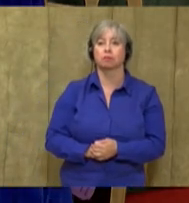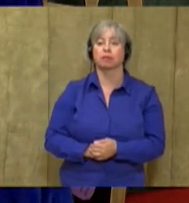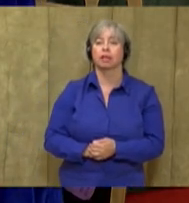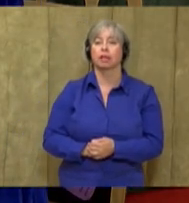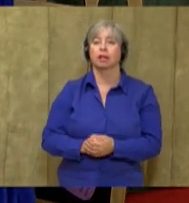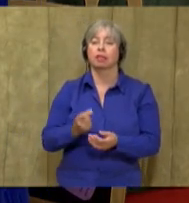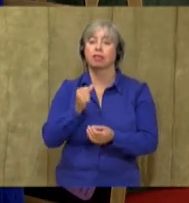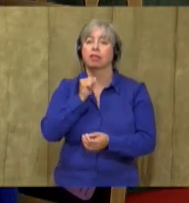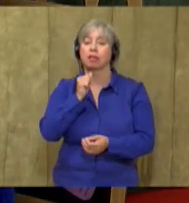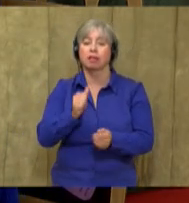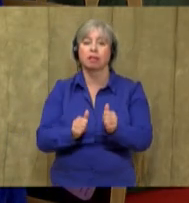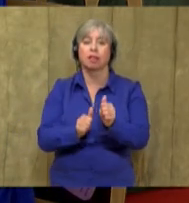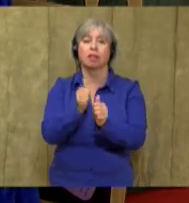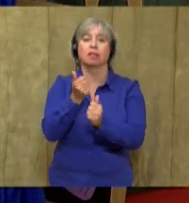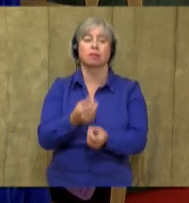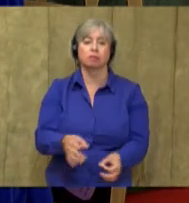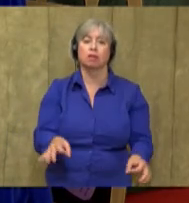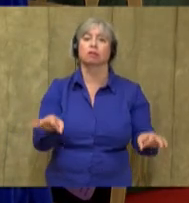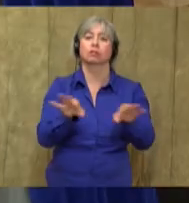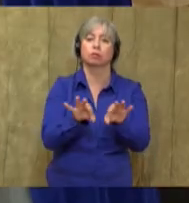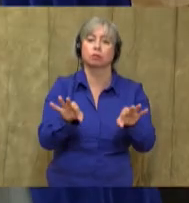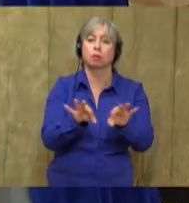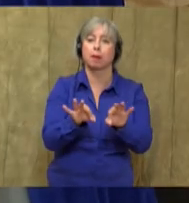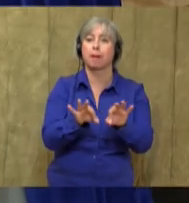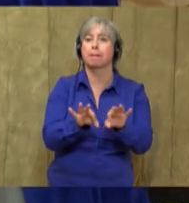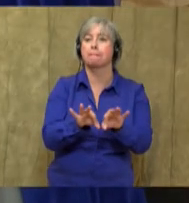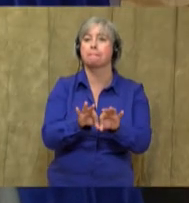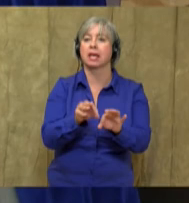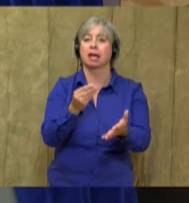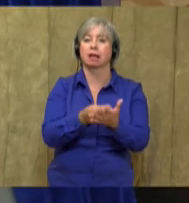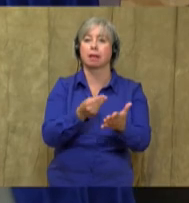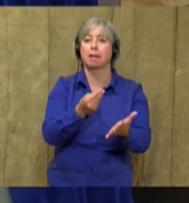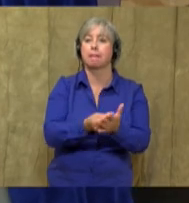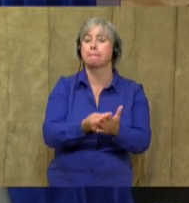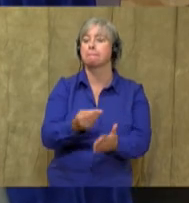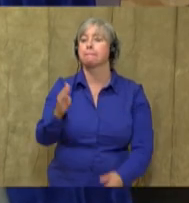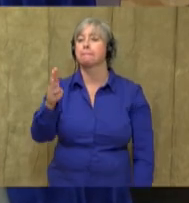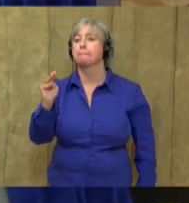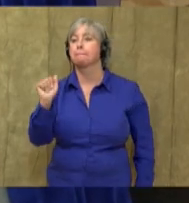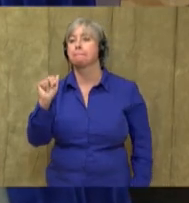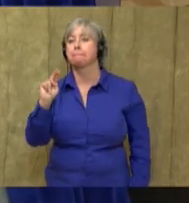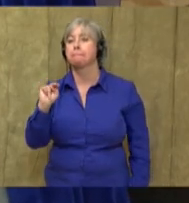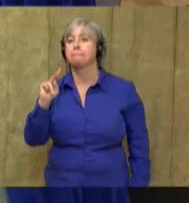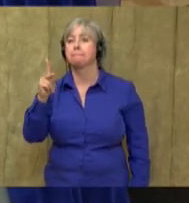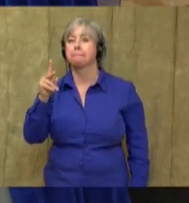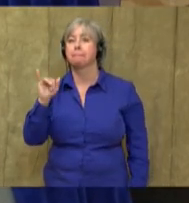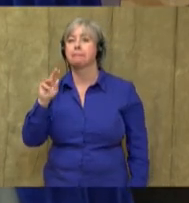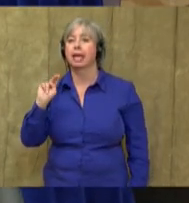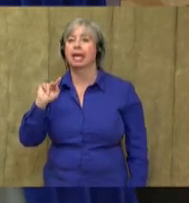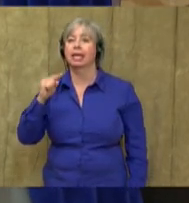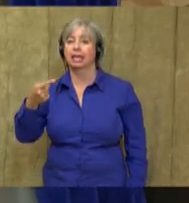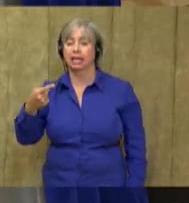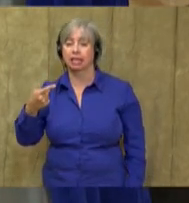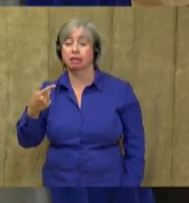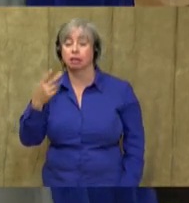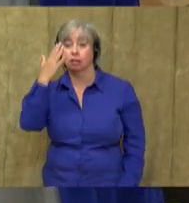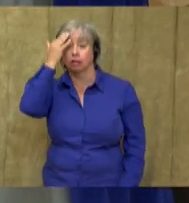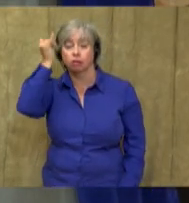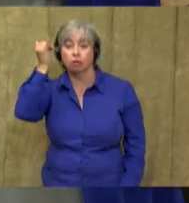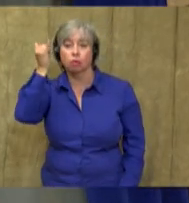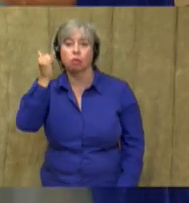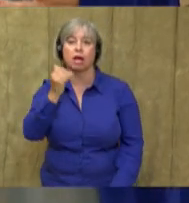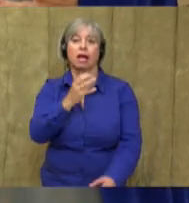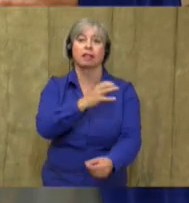banking industry. Banking is going to be very, very important during this particular time, because this power,